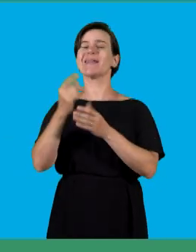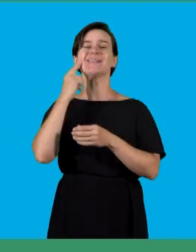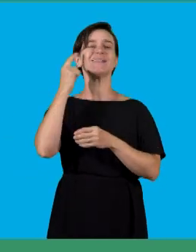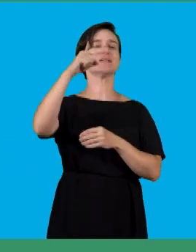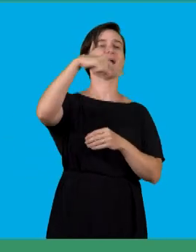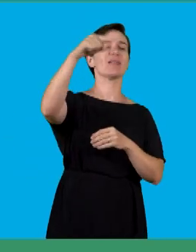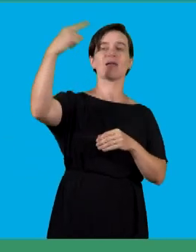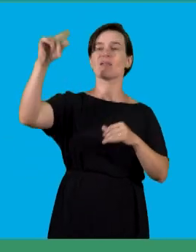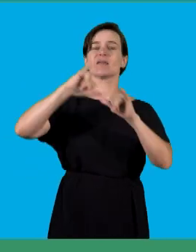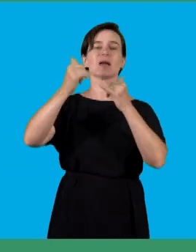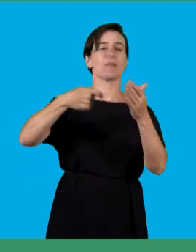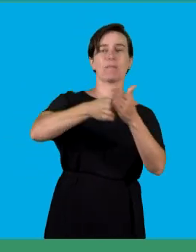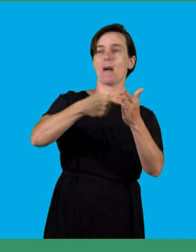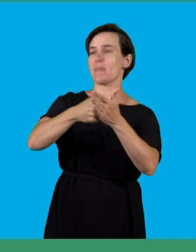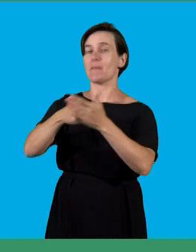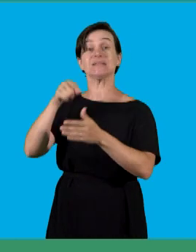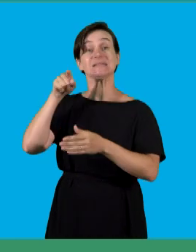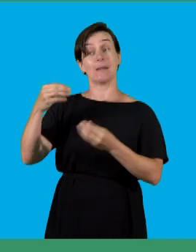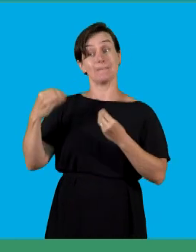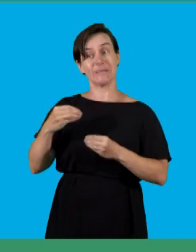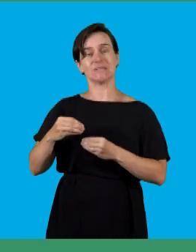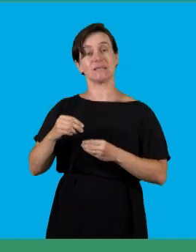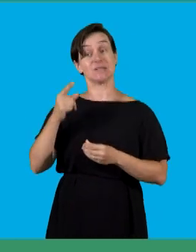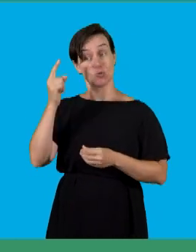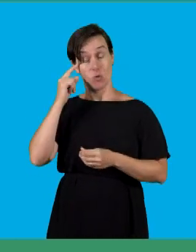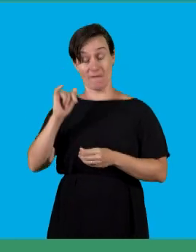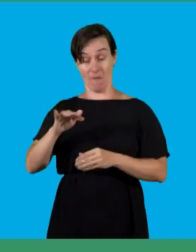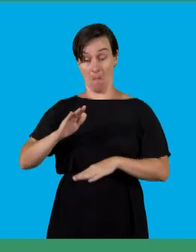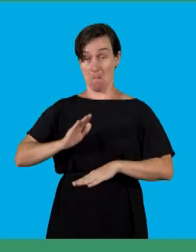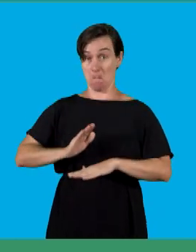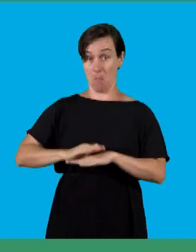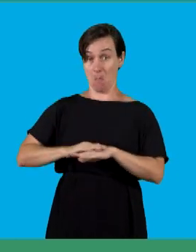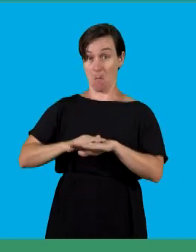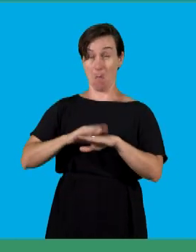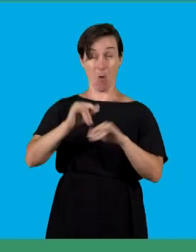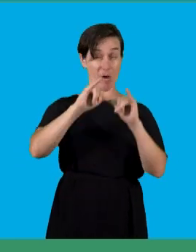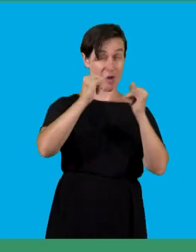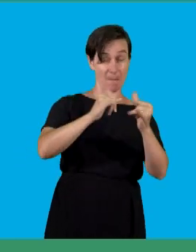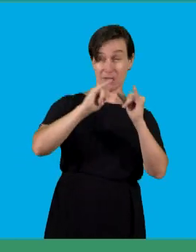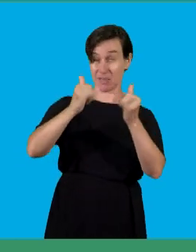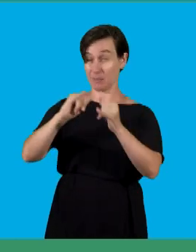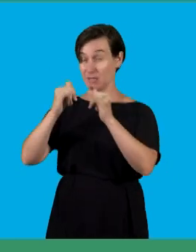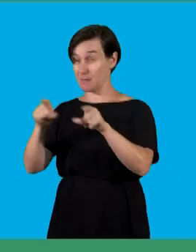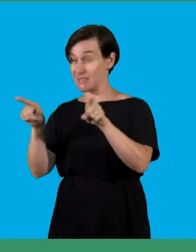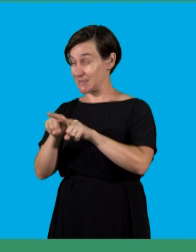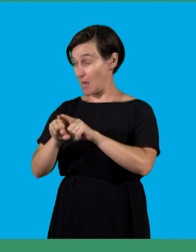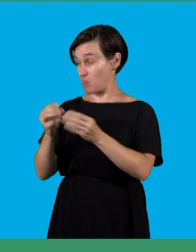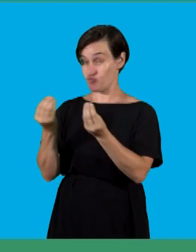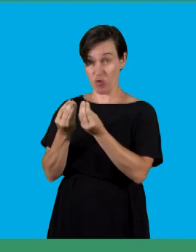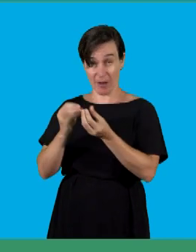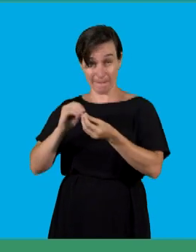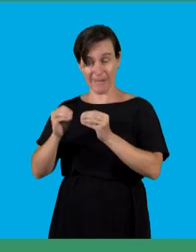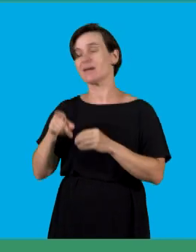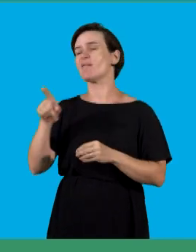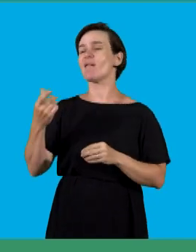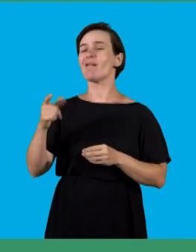yourself? This is because businesses know that when more people are selling the same product as them,